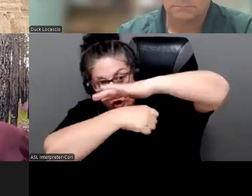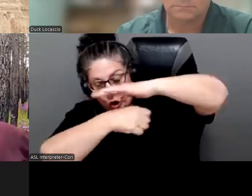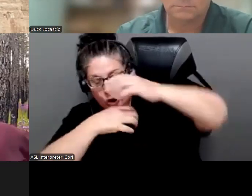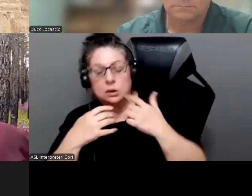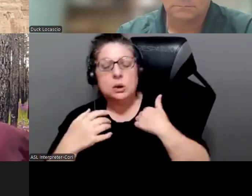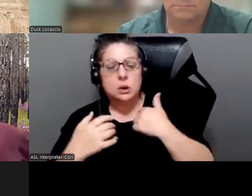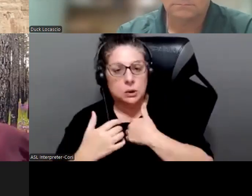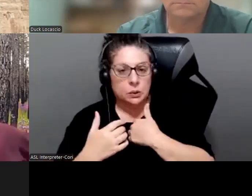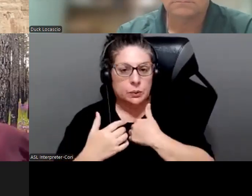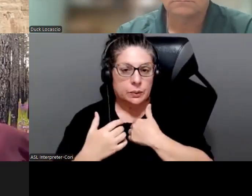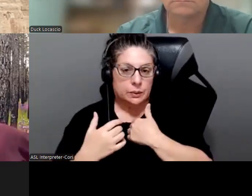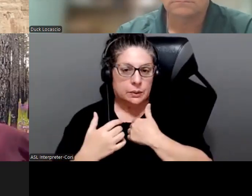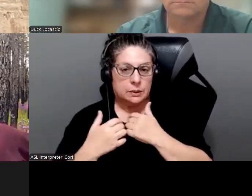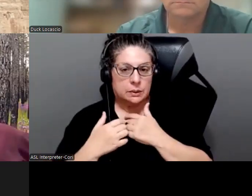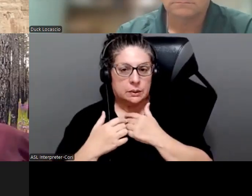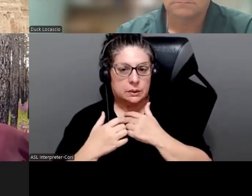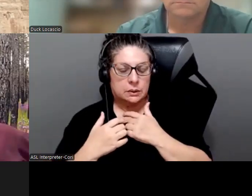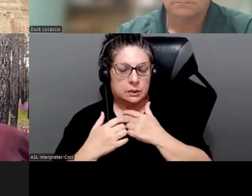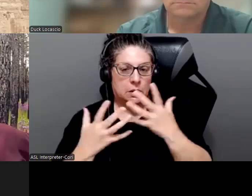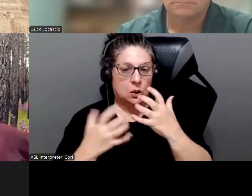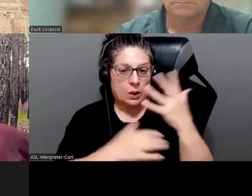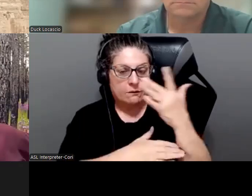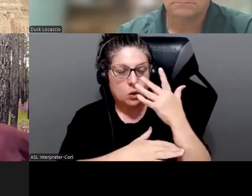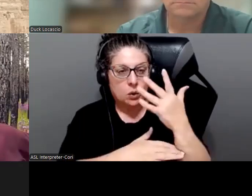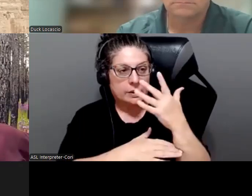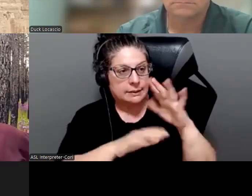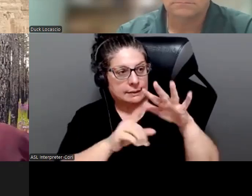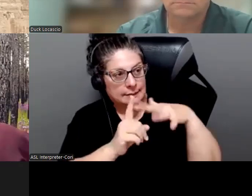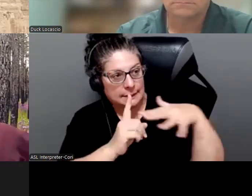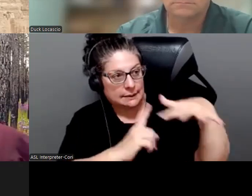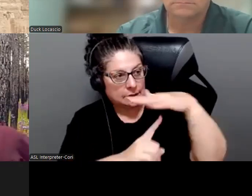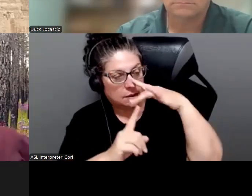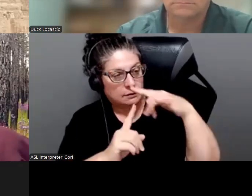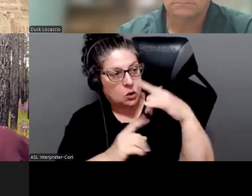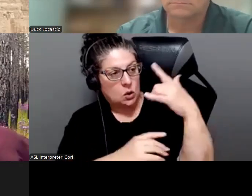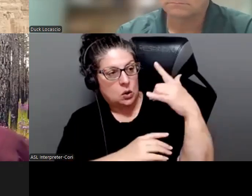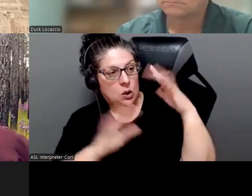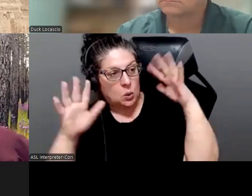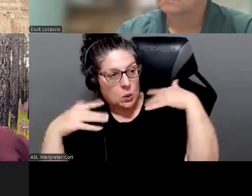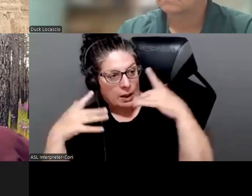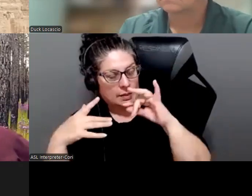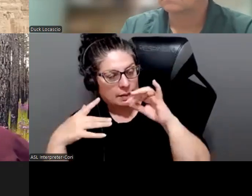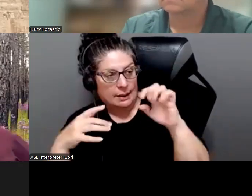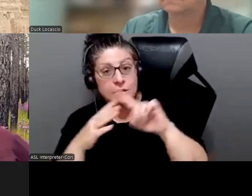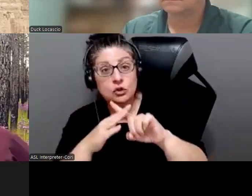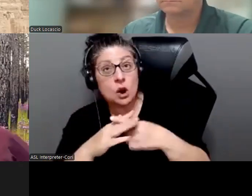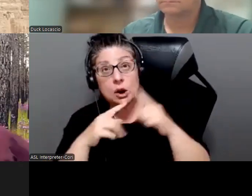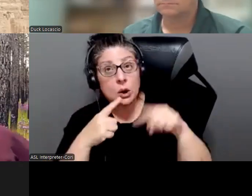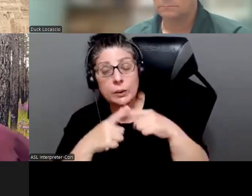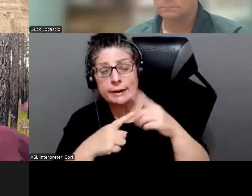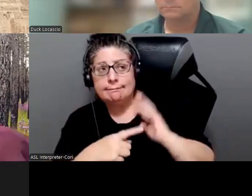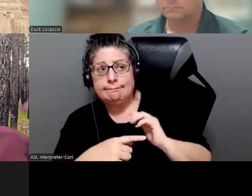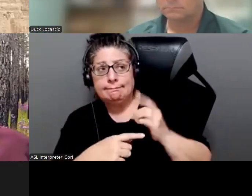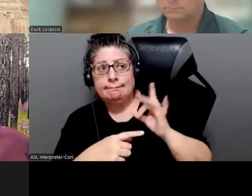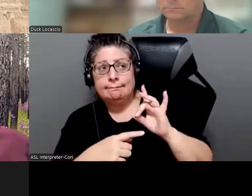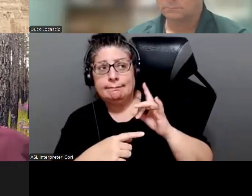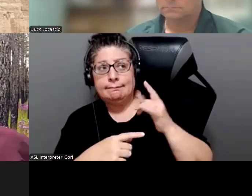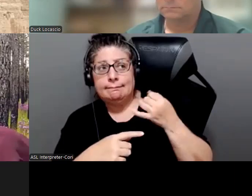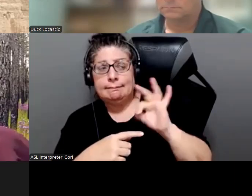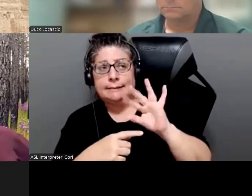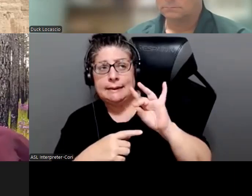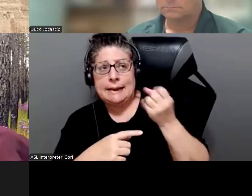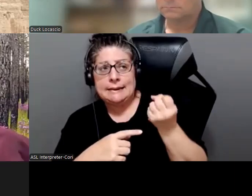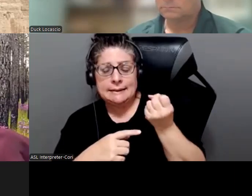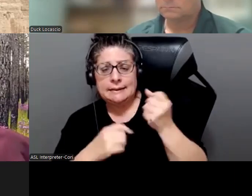We determined desired forest condition for wildlife. It started back in the late 80s when we termed